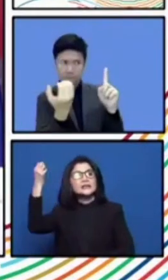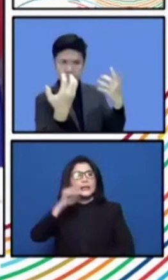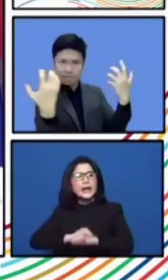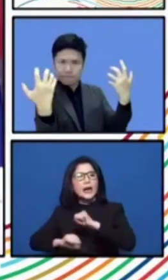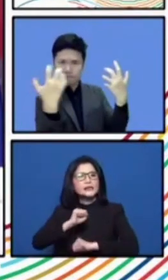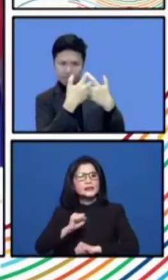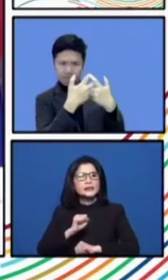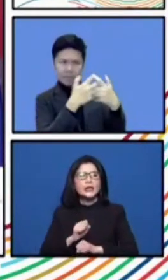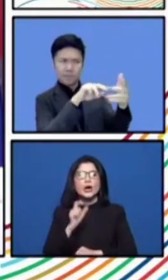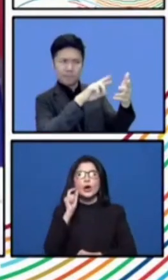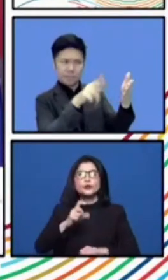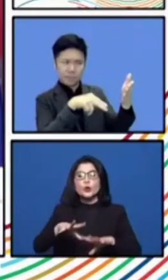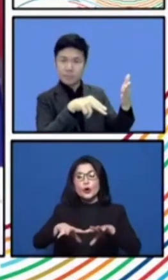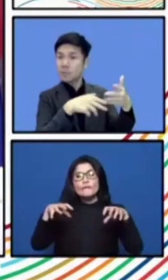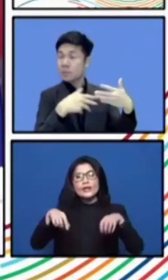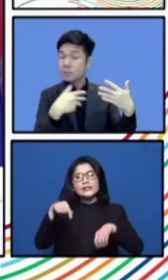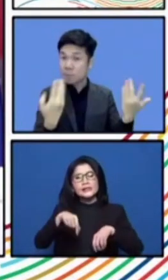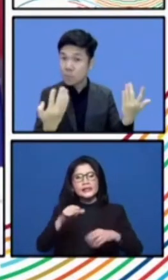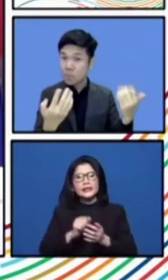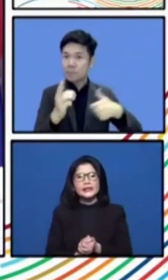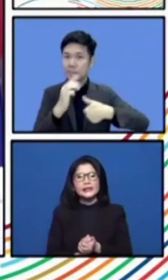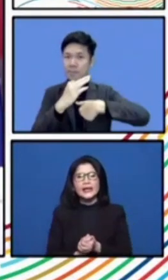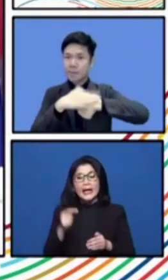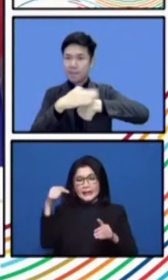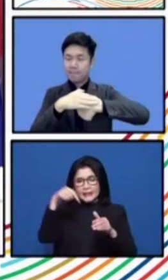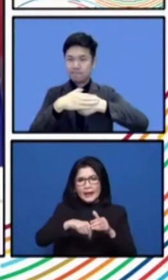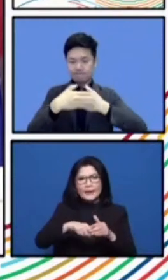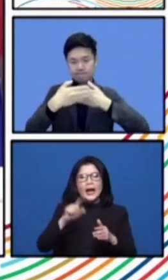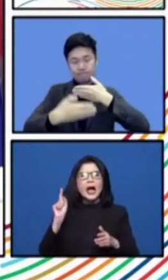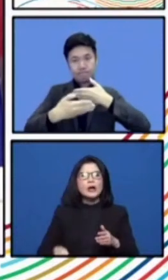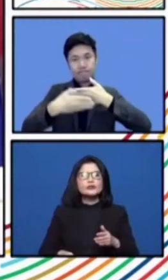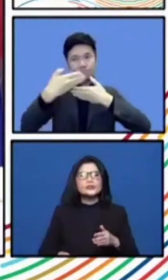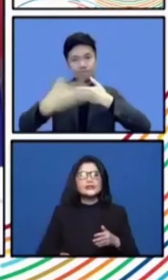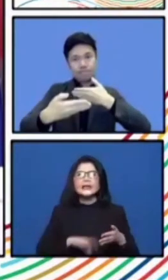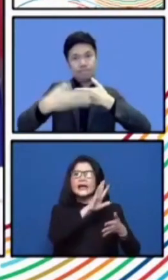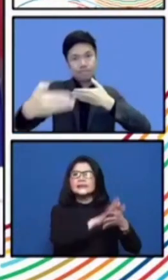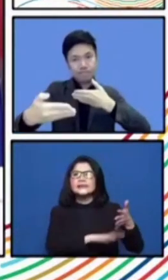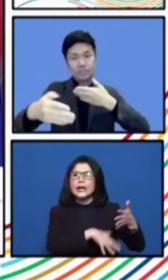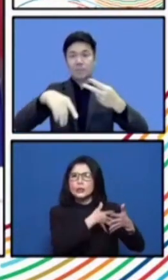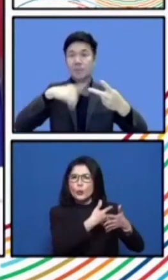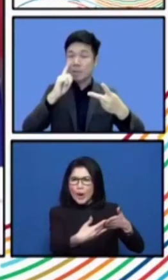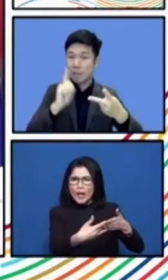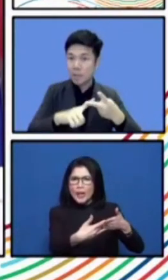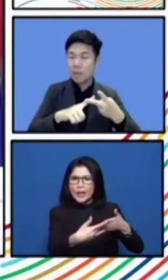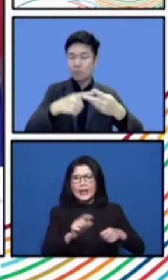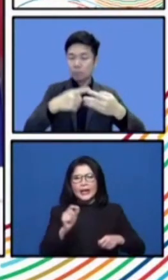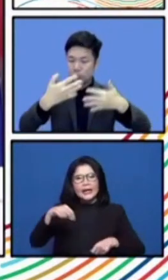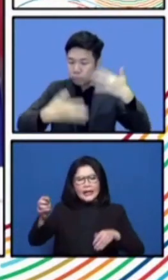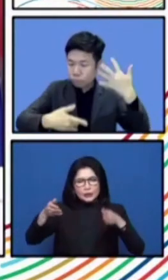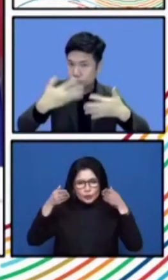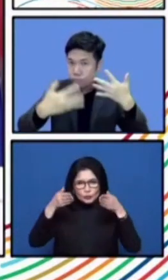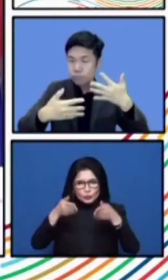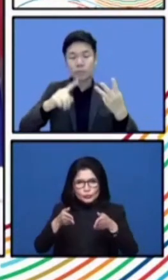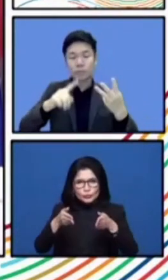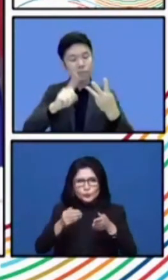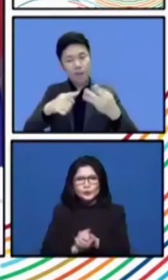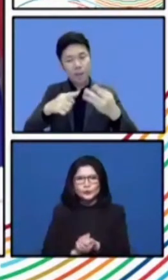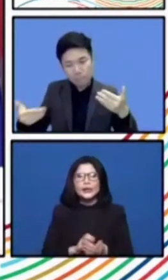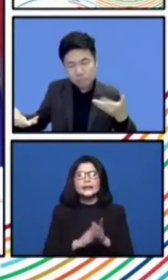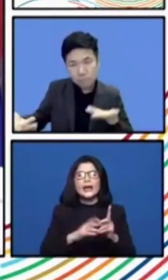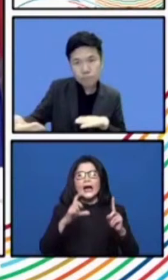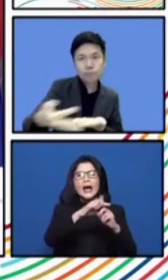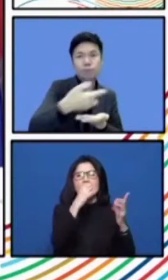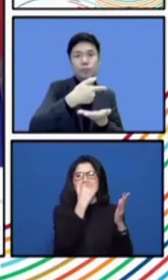frames specific indicators and Benchmark and data collection and desegregated data and also